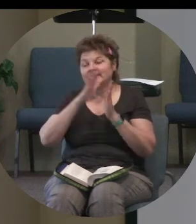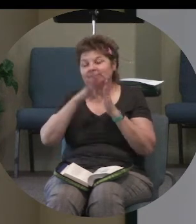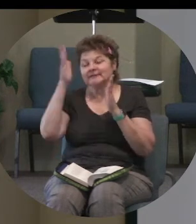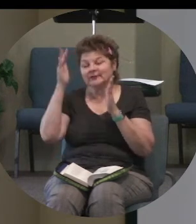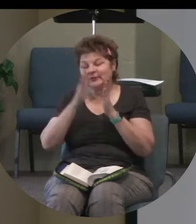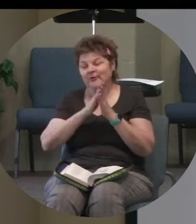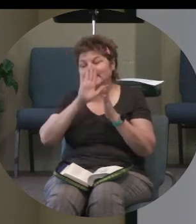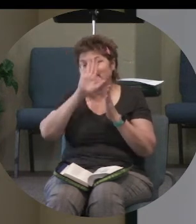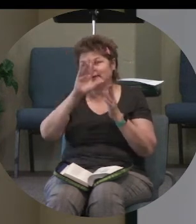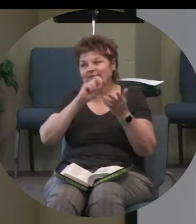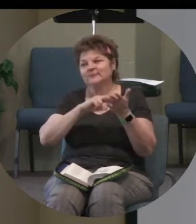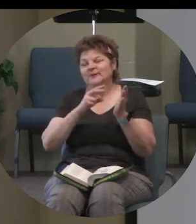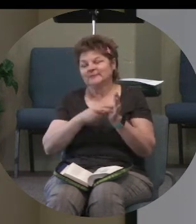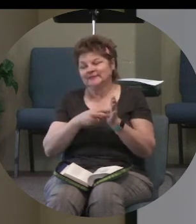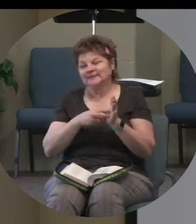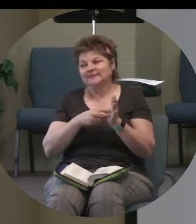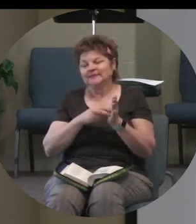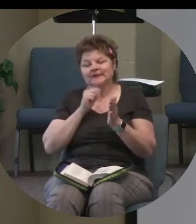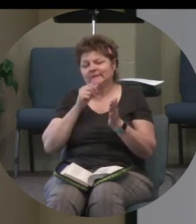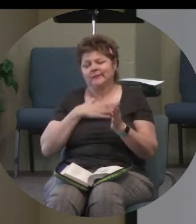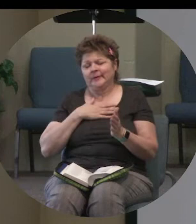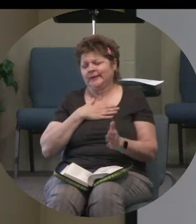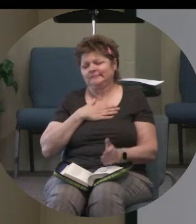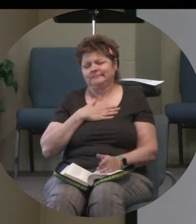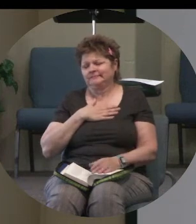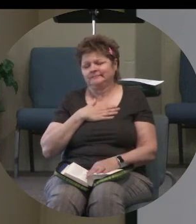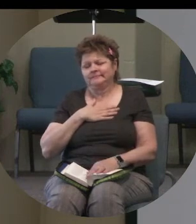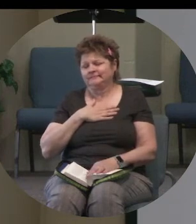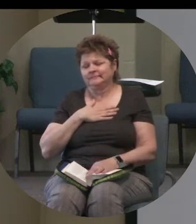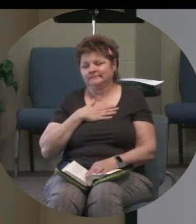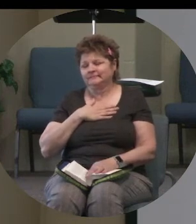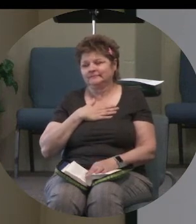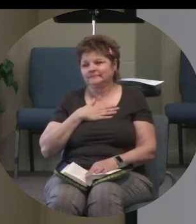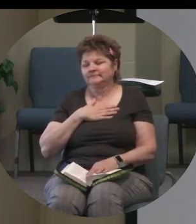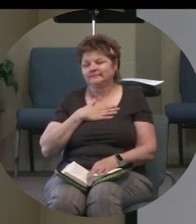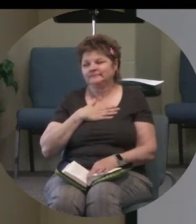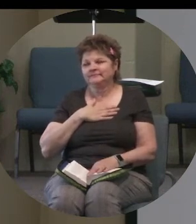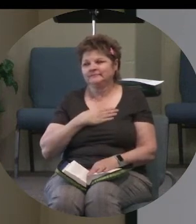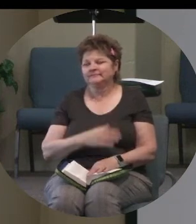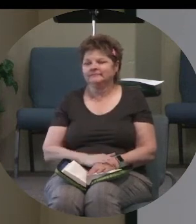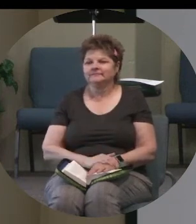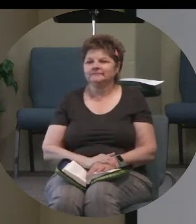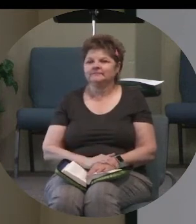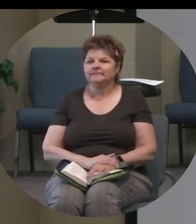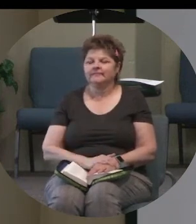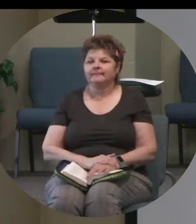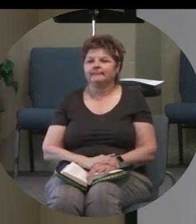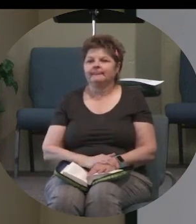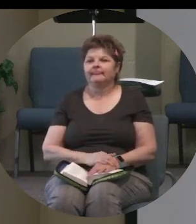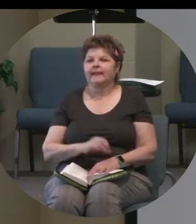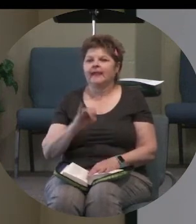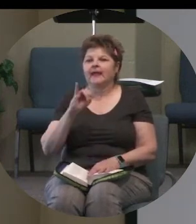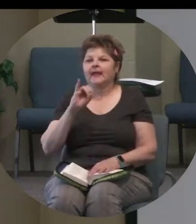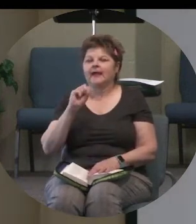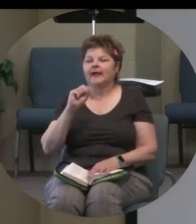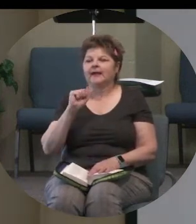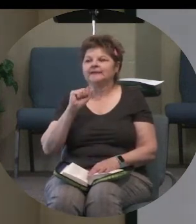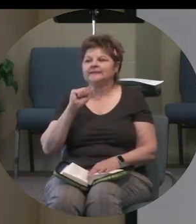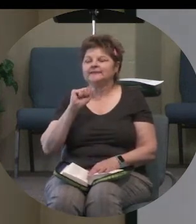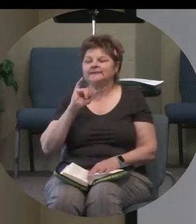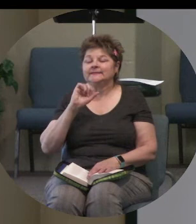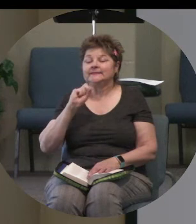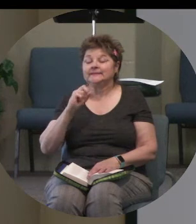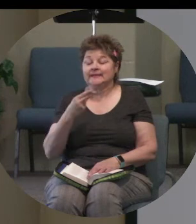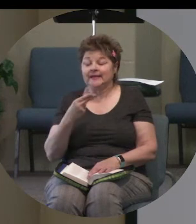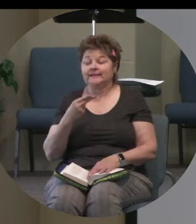for his purpose, not for mine. Isaiah steps onto the scene, and we're not going to read the whole